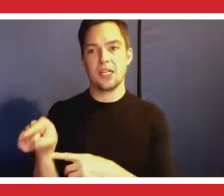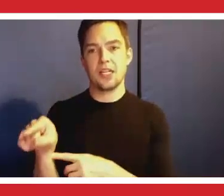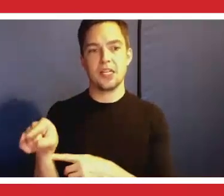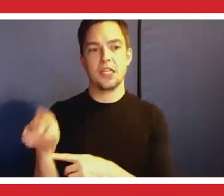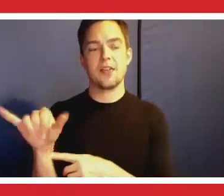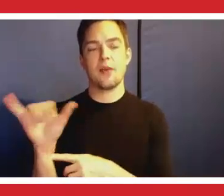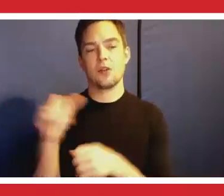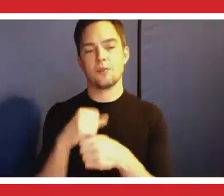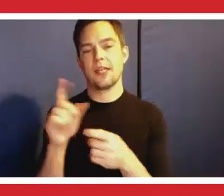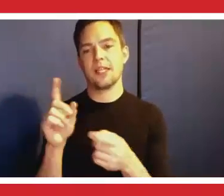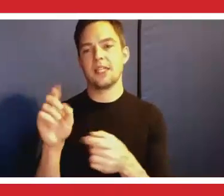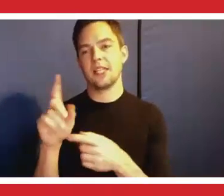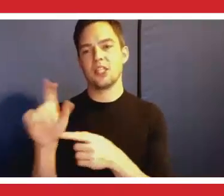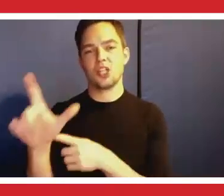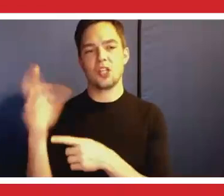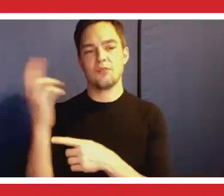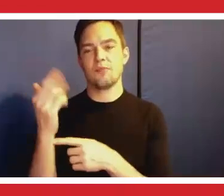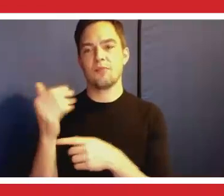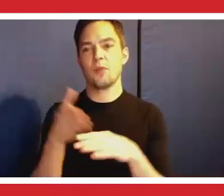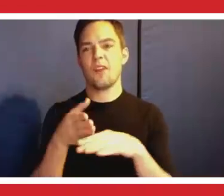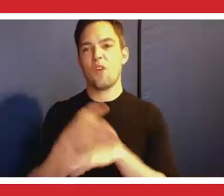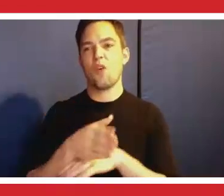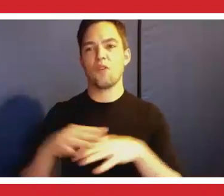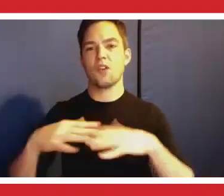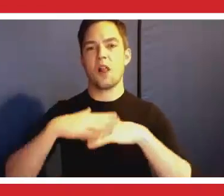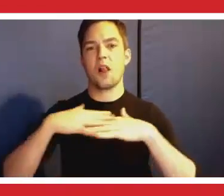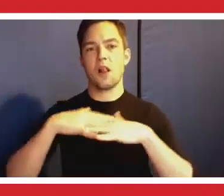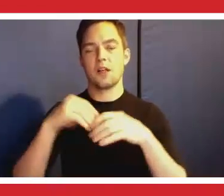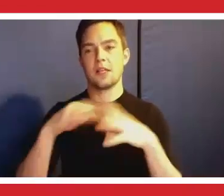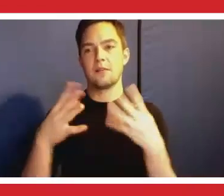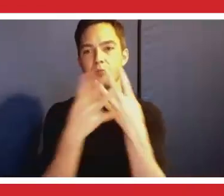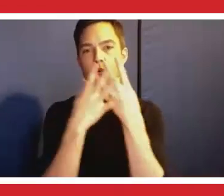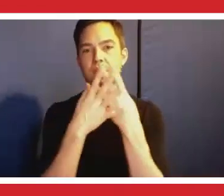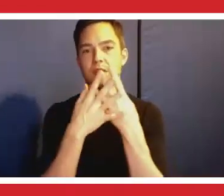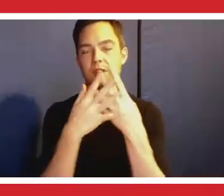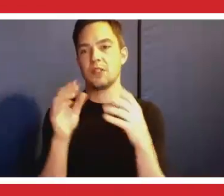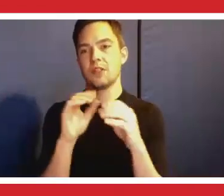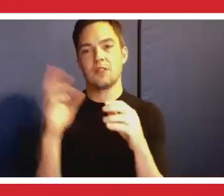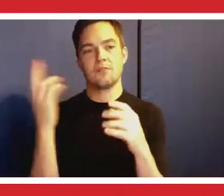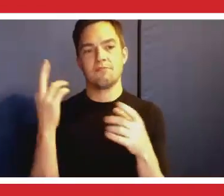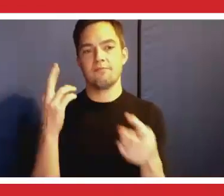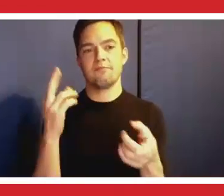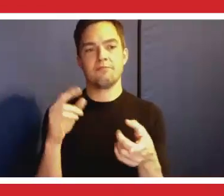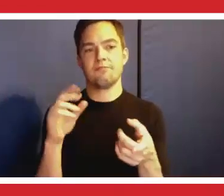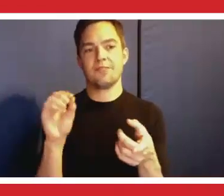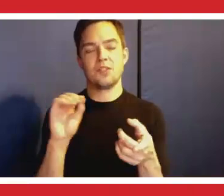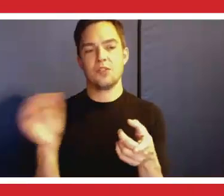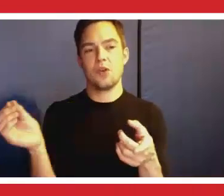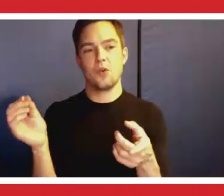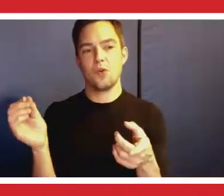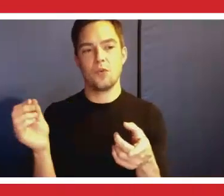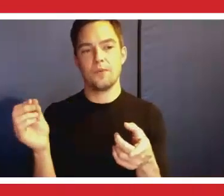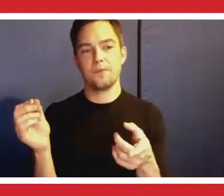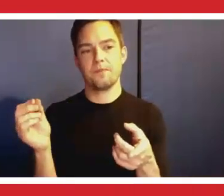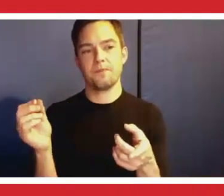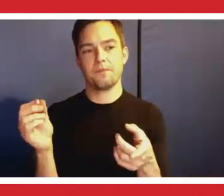digital because we had overcrowding in prisons because no bail hearing was taking place. So we